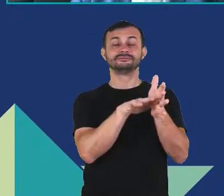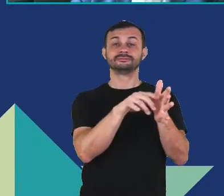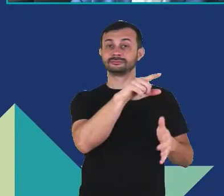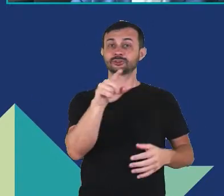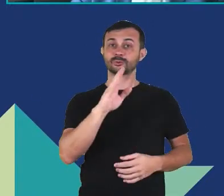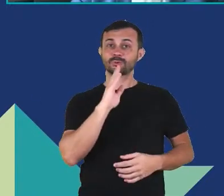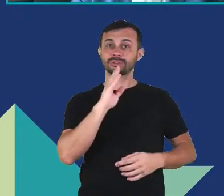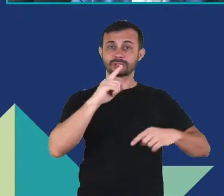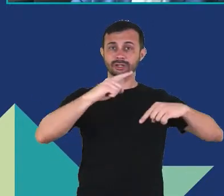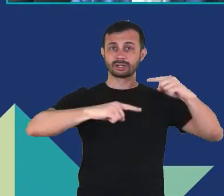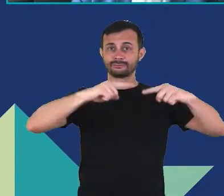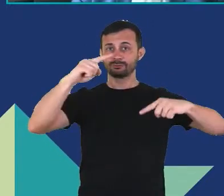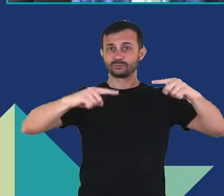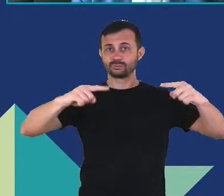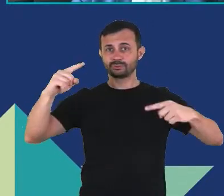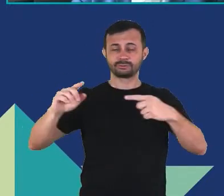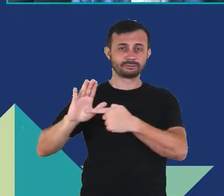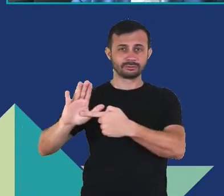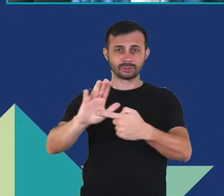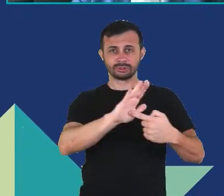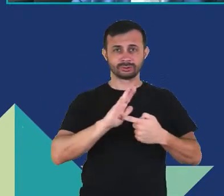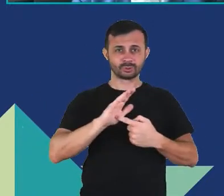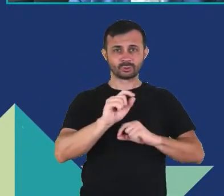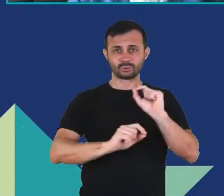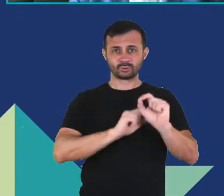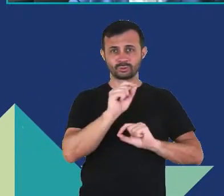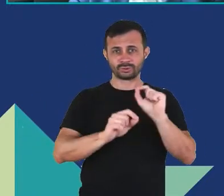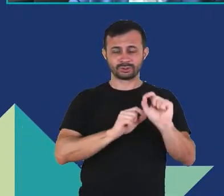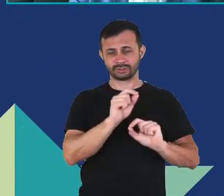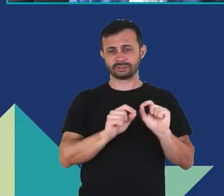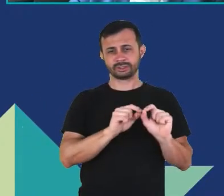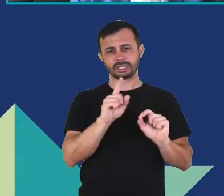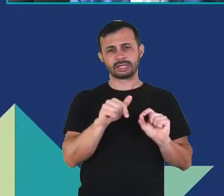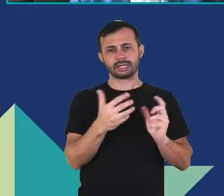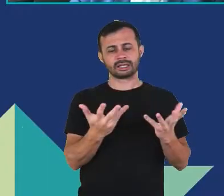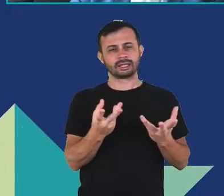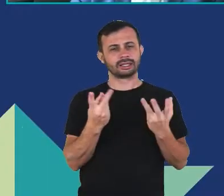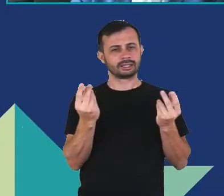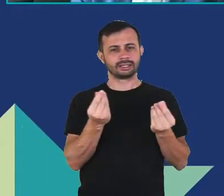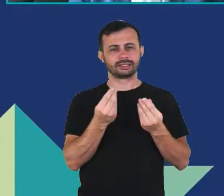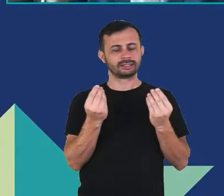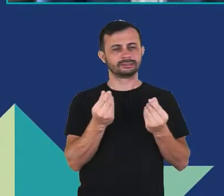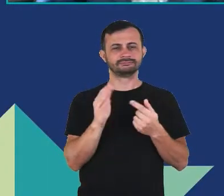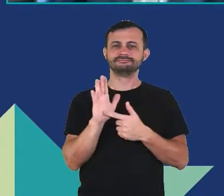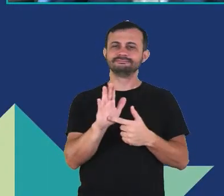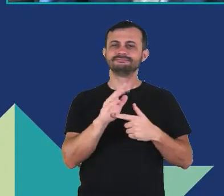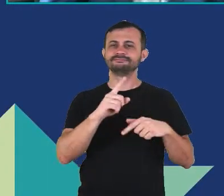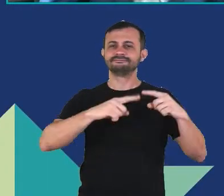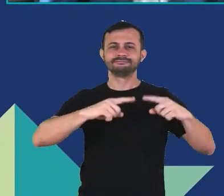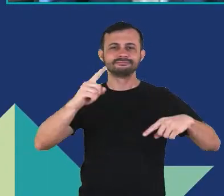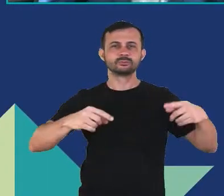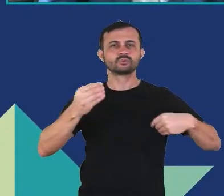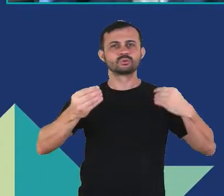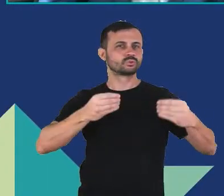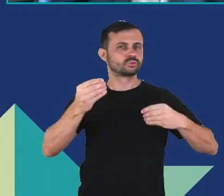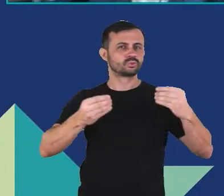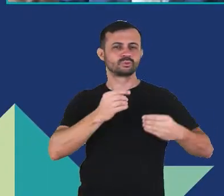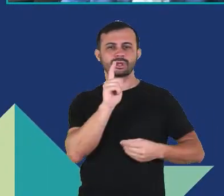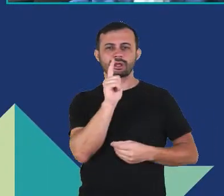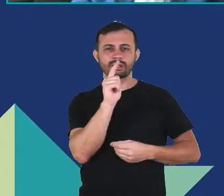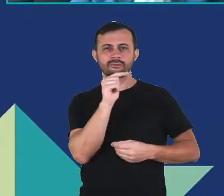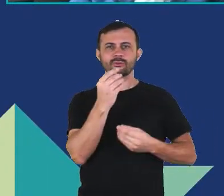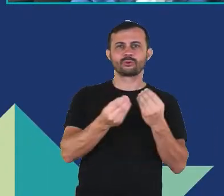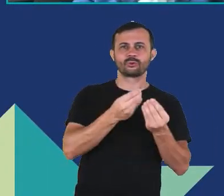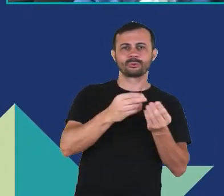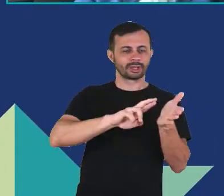classic tailings disposal all the way to filtered. So removing water is, of course,